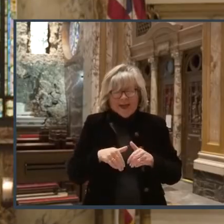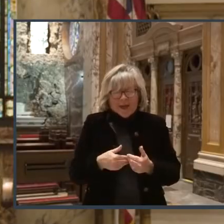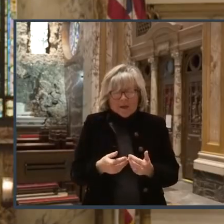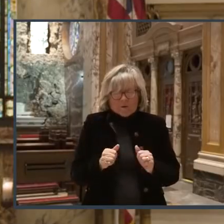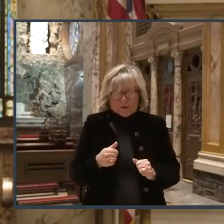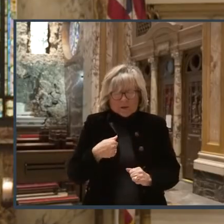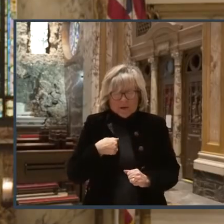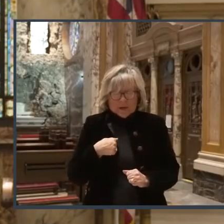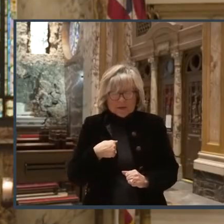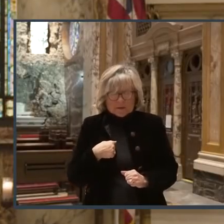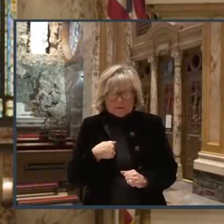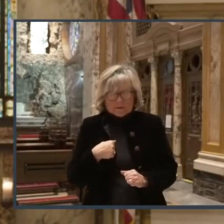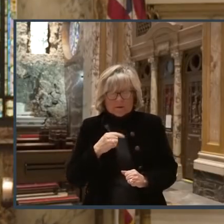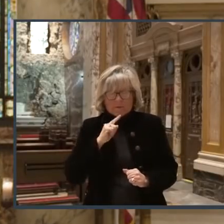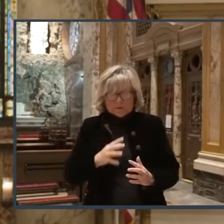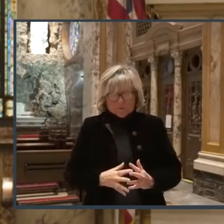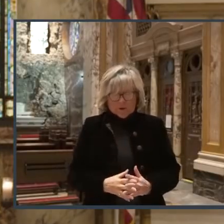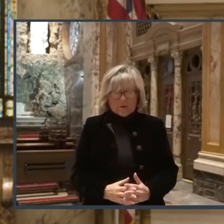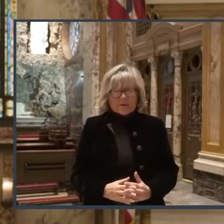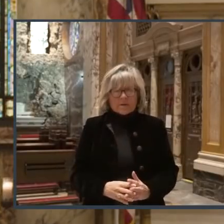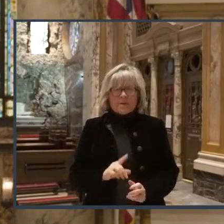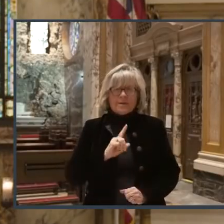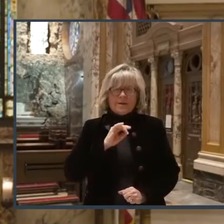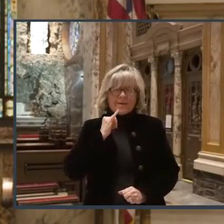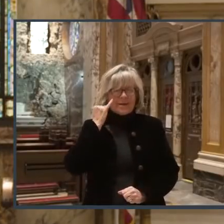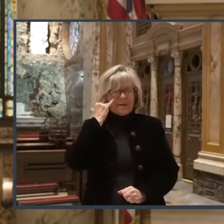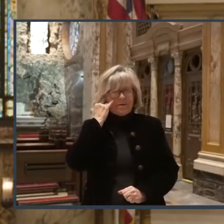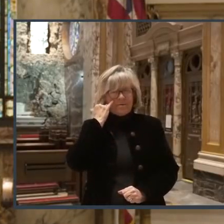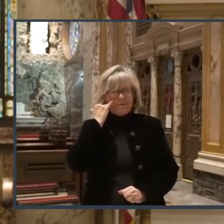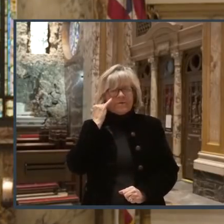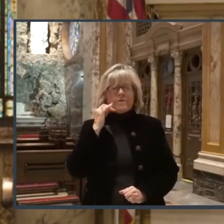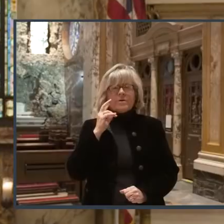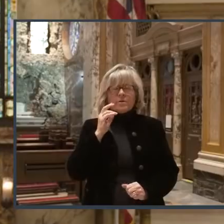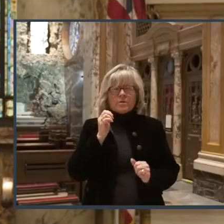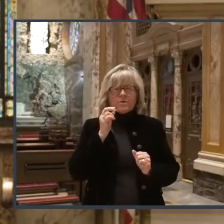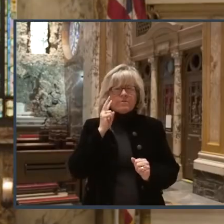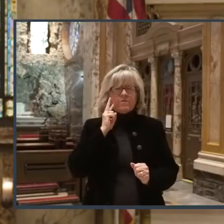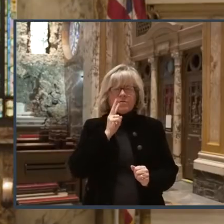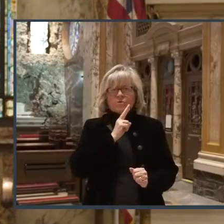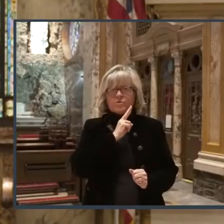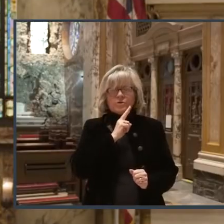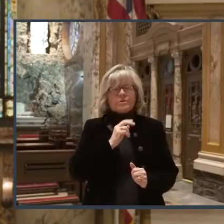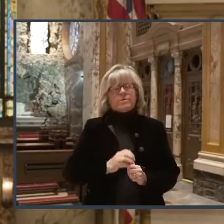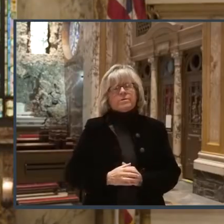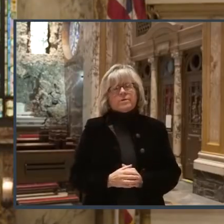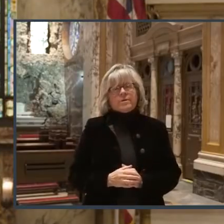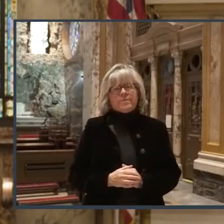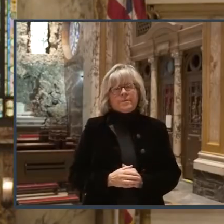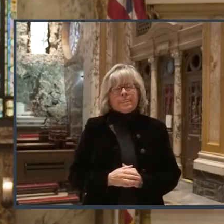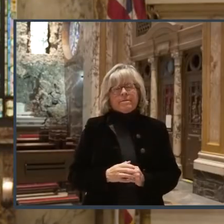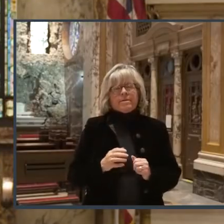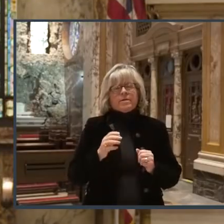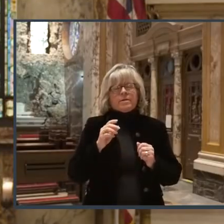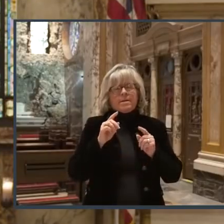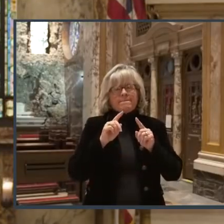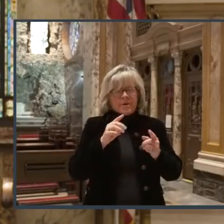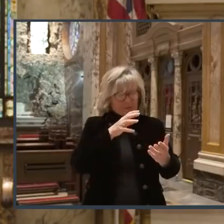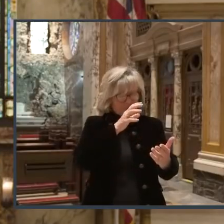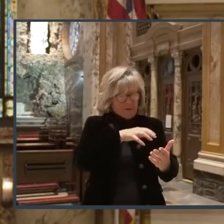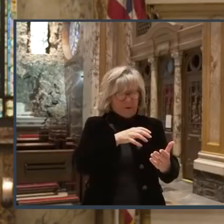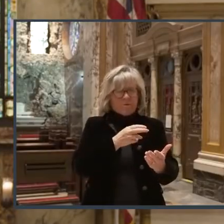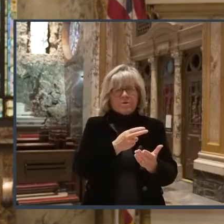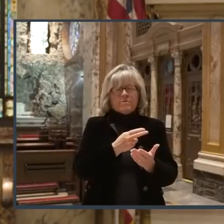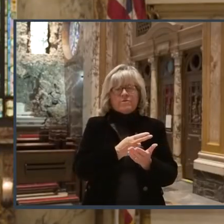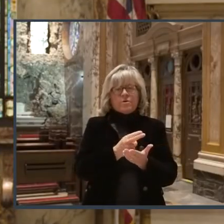be pregnant if she is a virgin? Gabriel explains to her that it will be by the power of the Holy